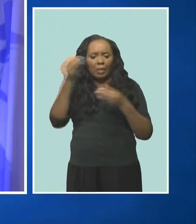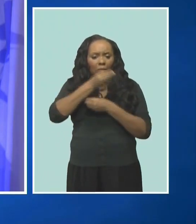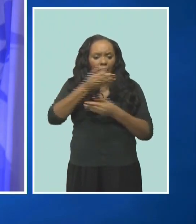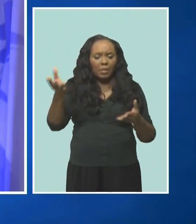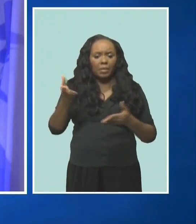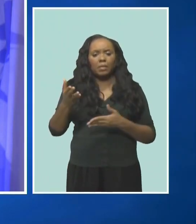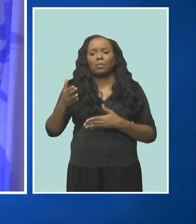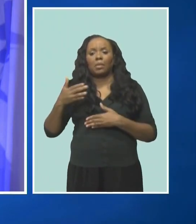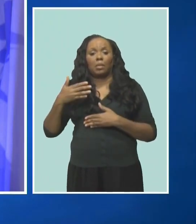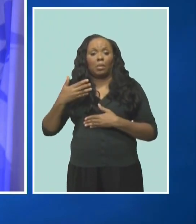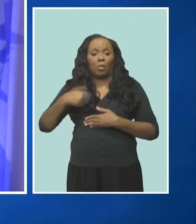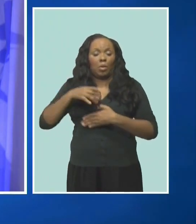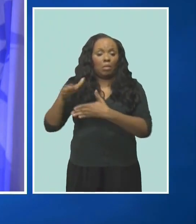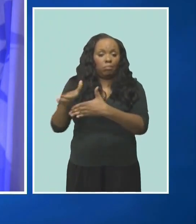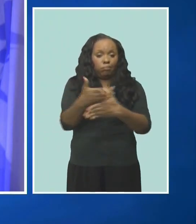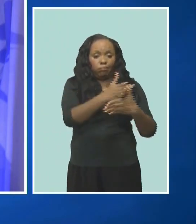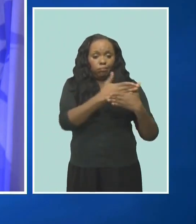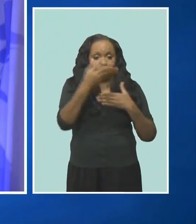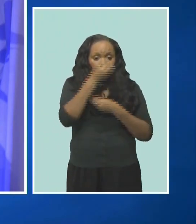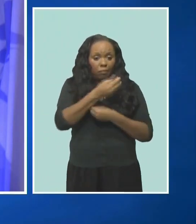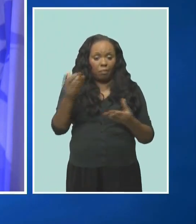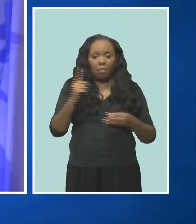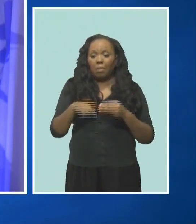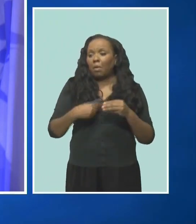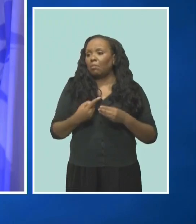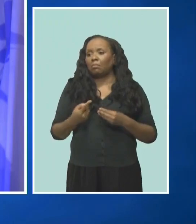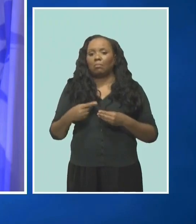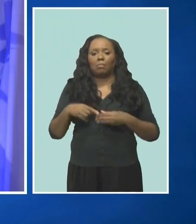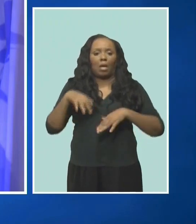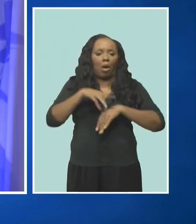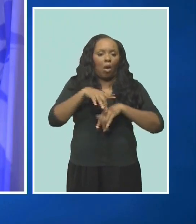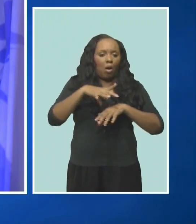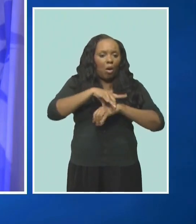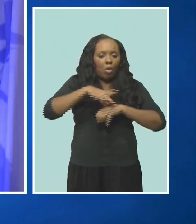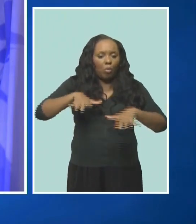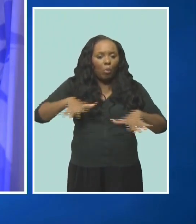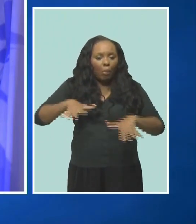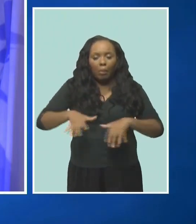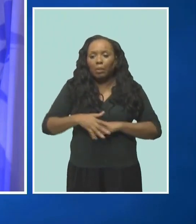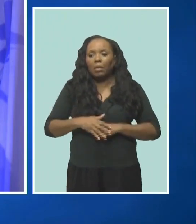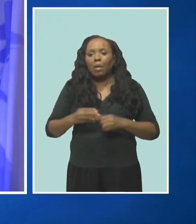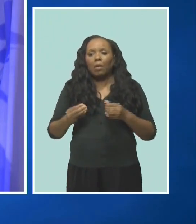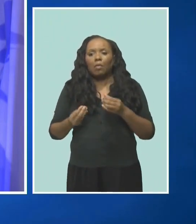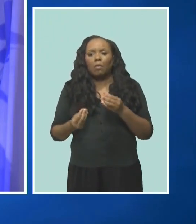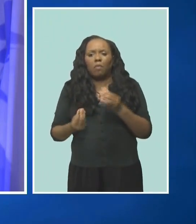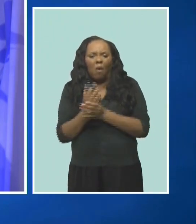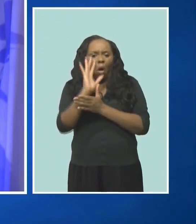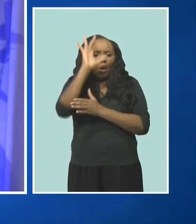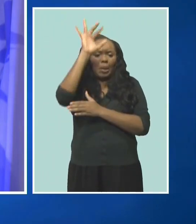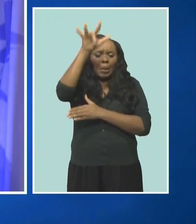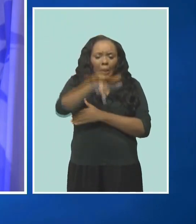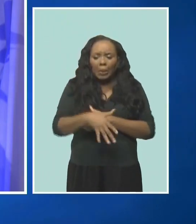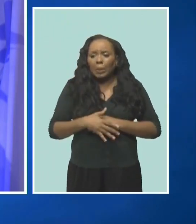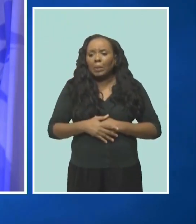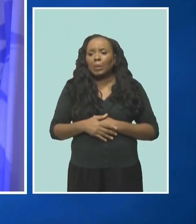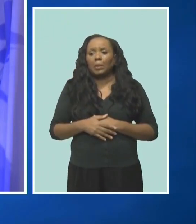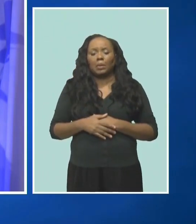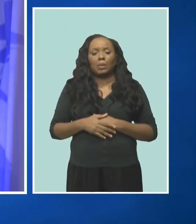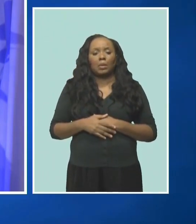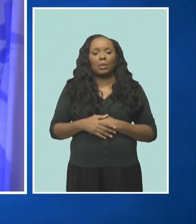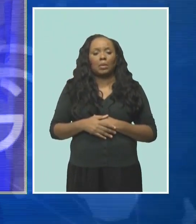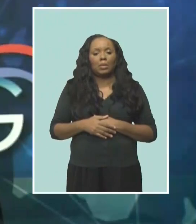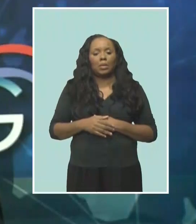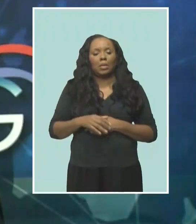share information about these hazards, whether it's earthquakes, tsunamis, volcanoes, all those things we share information